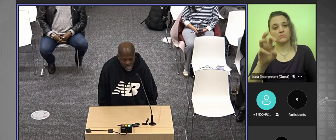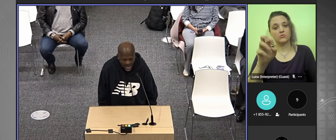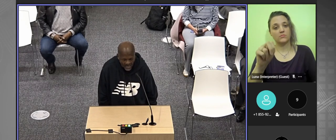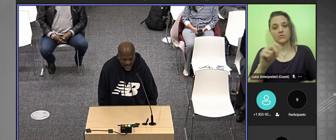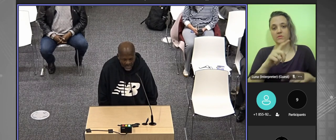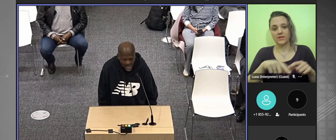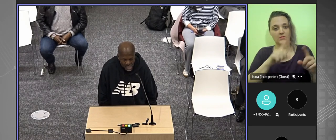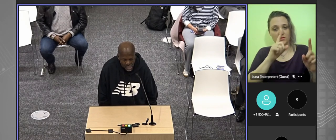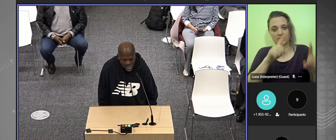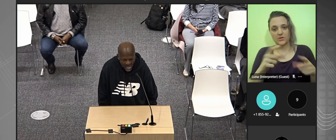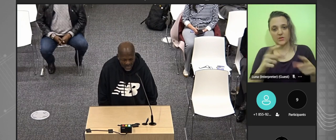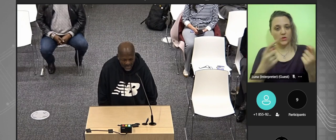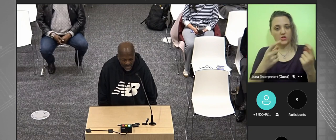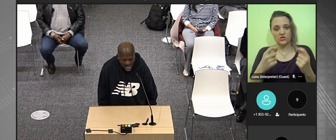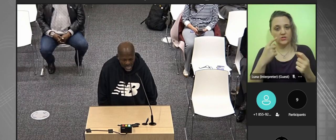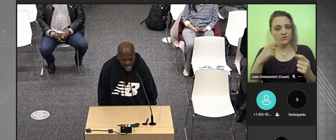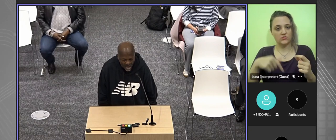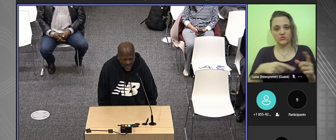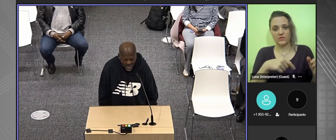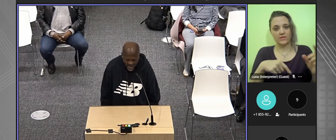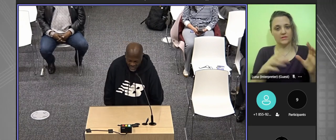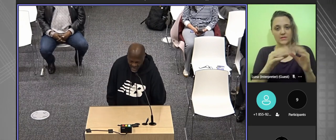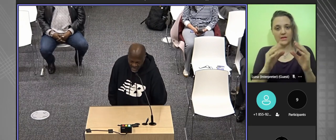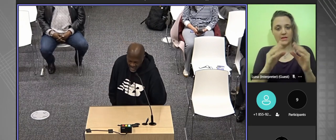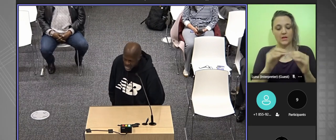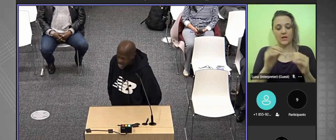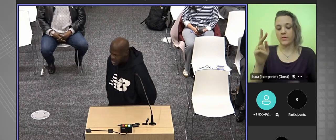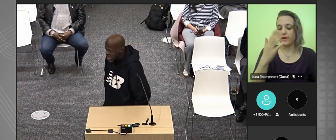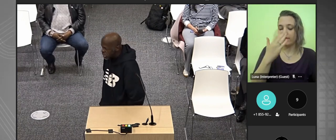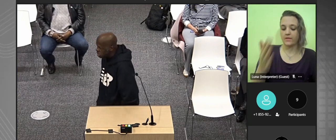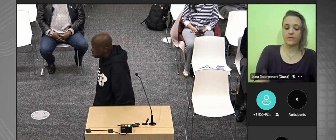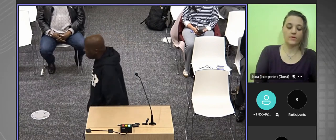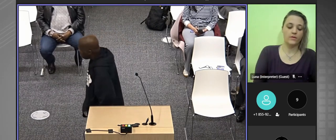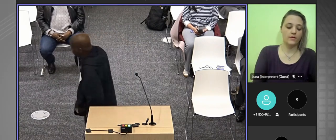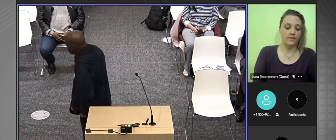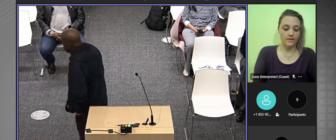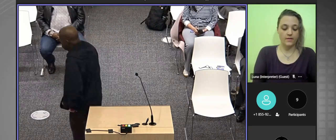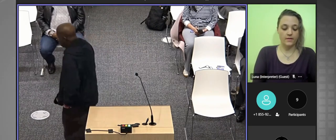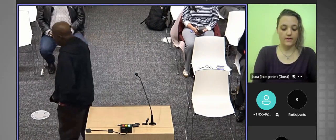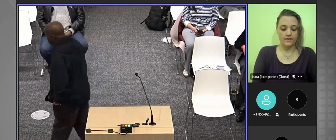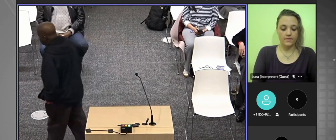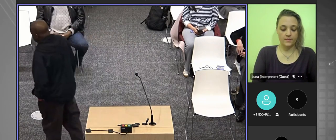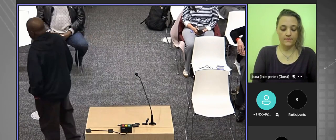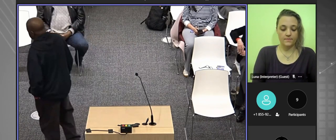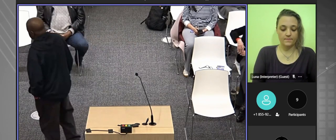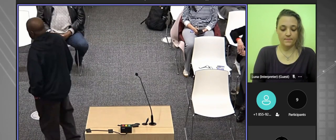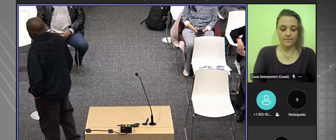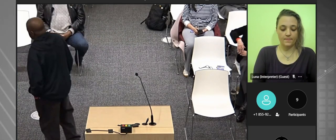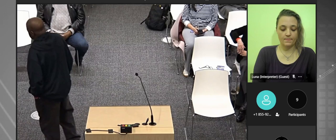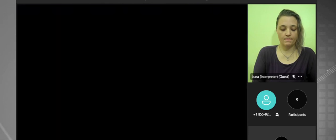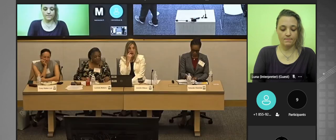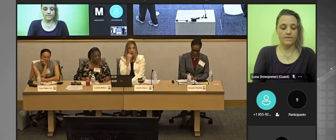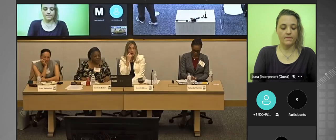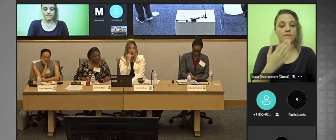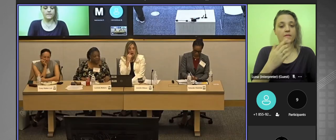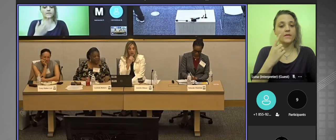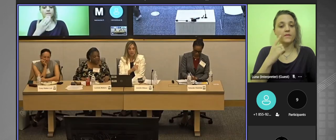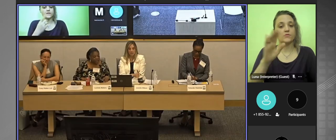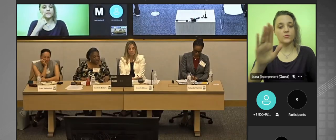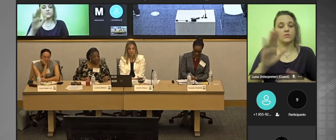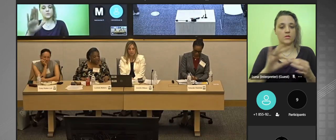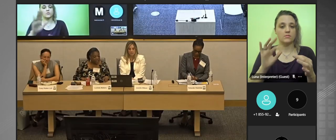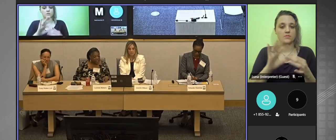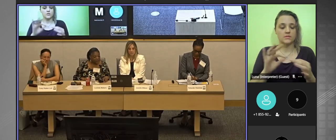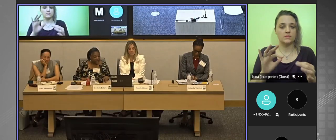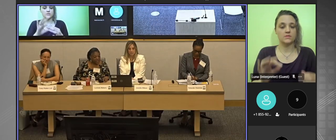Mr. Bowman, we can't respond to questions during this hearing. Okay, thank you. Okay, thank you for